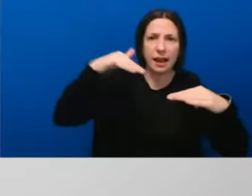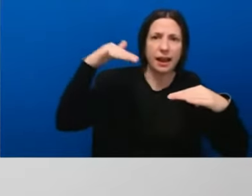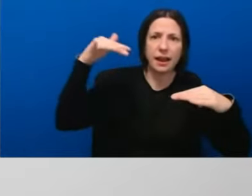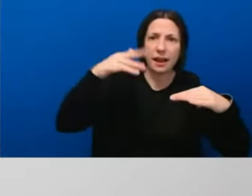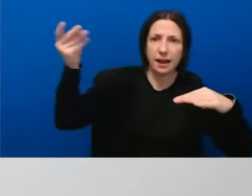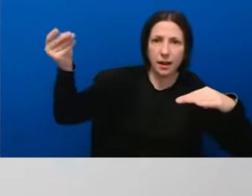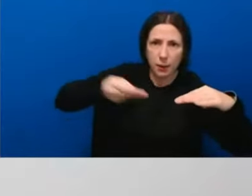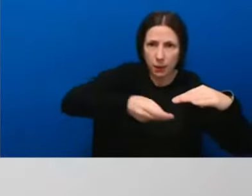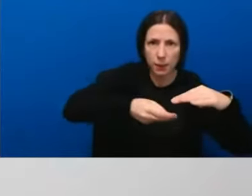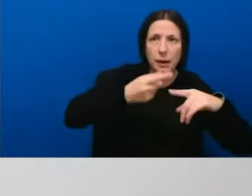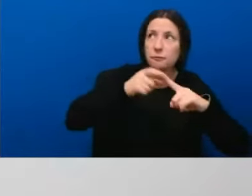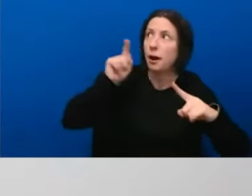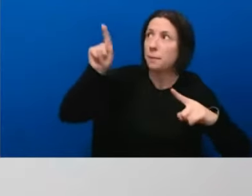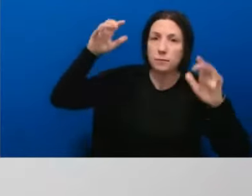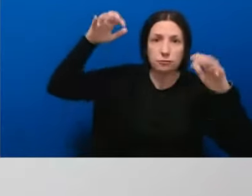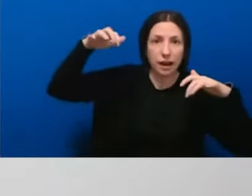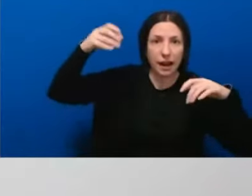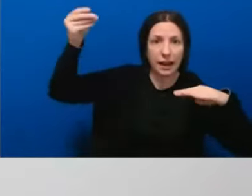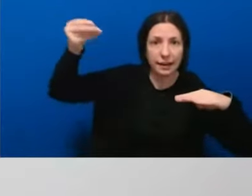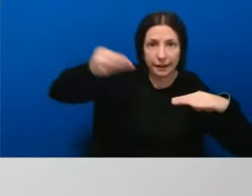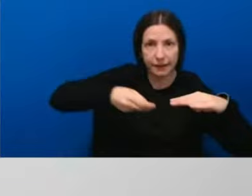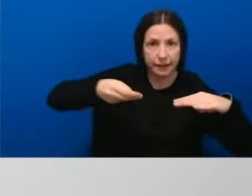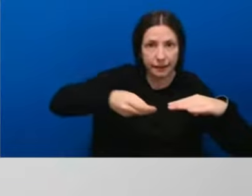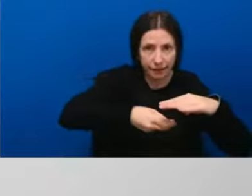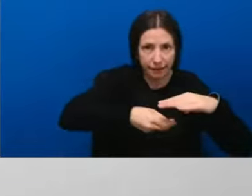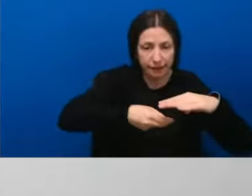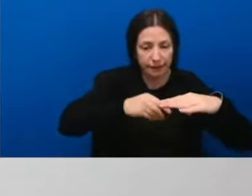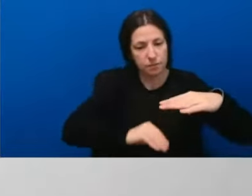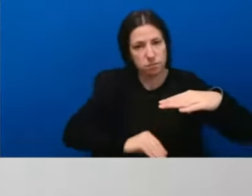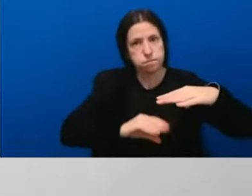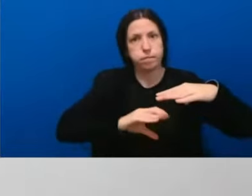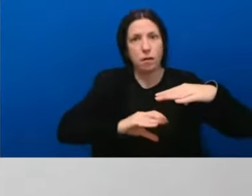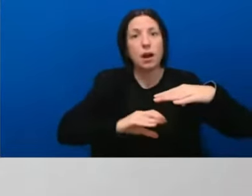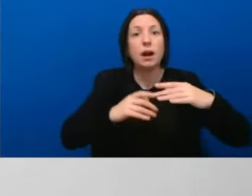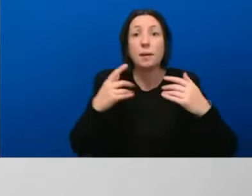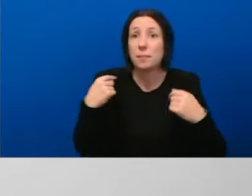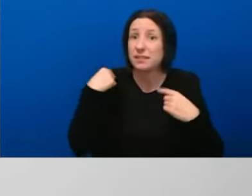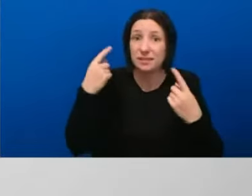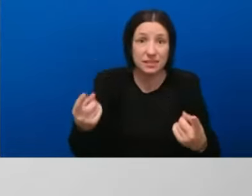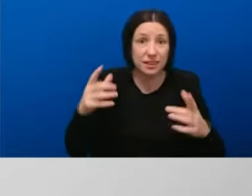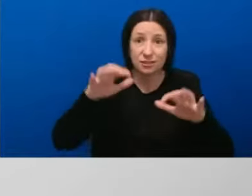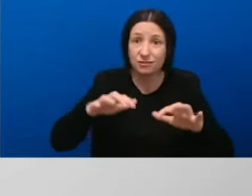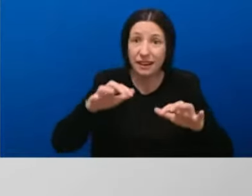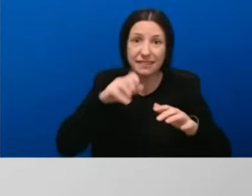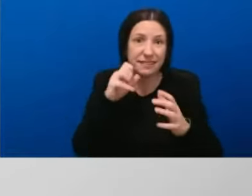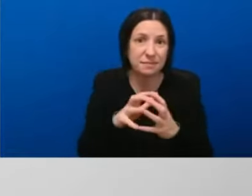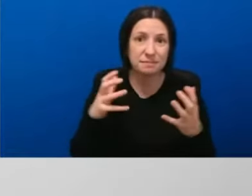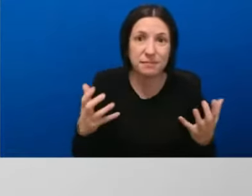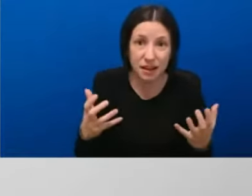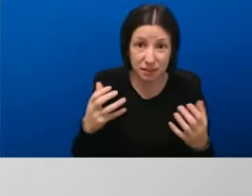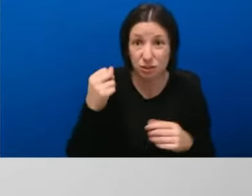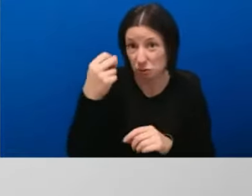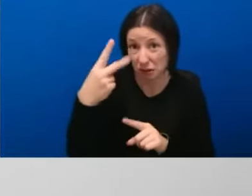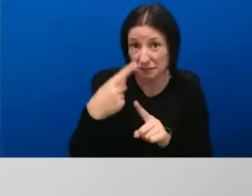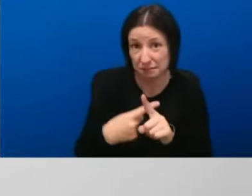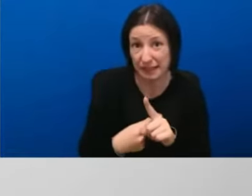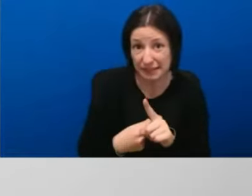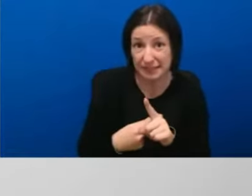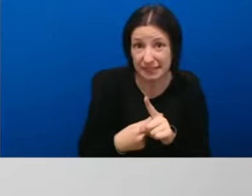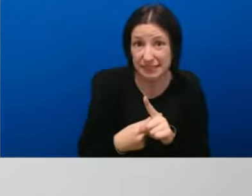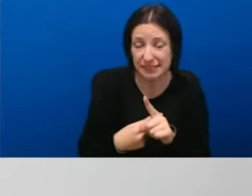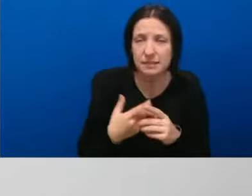really reliant on that recharge from our rainfall. And that rainfall, as we are currently seeing, we haven't had much of it over the